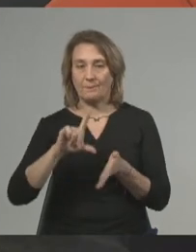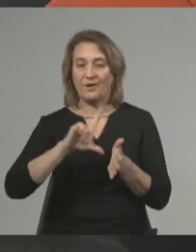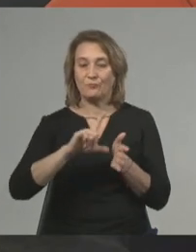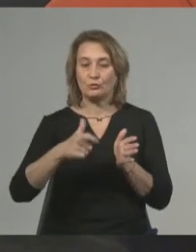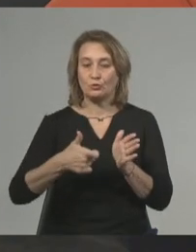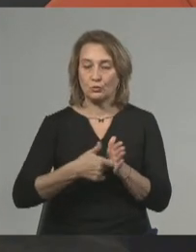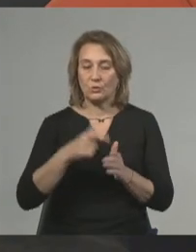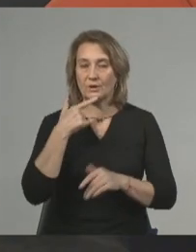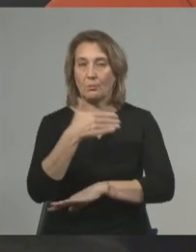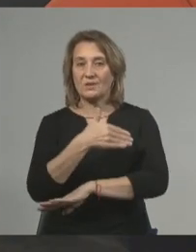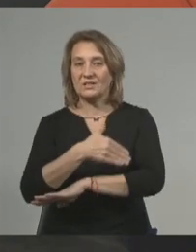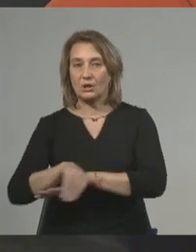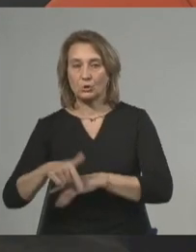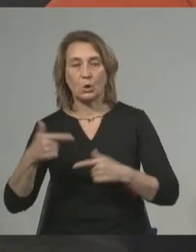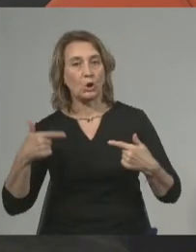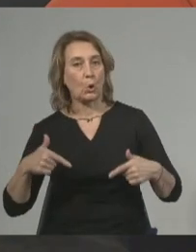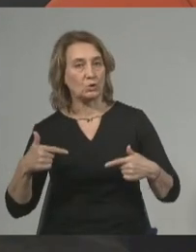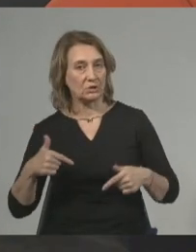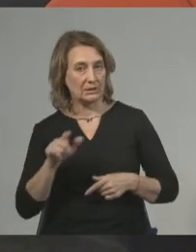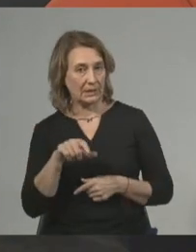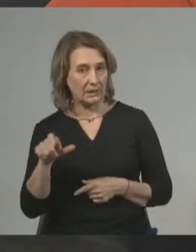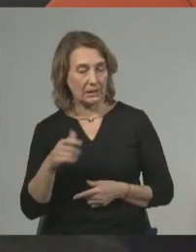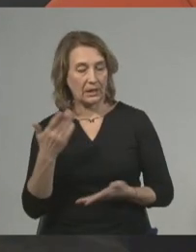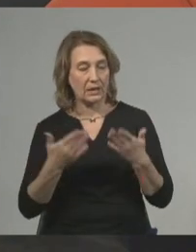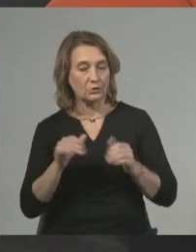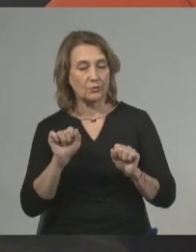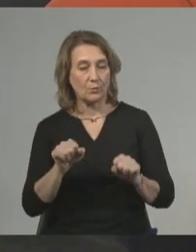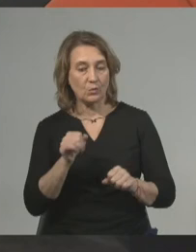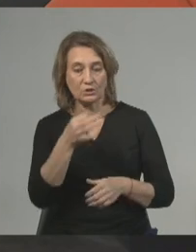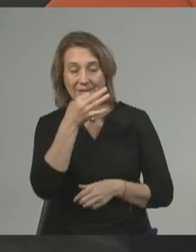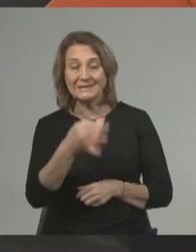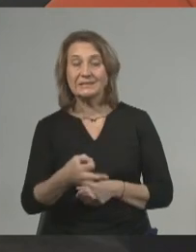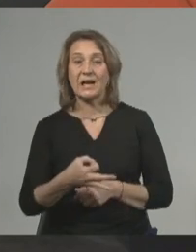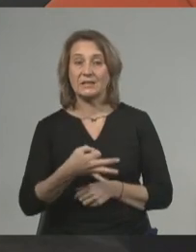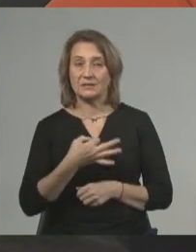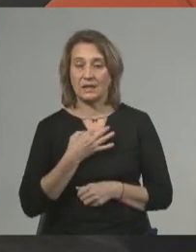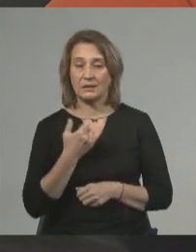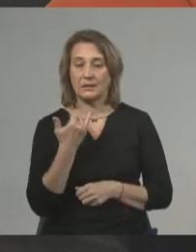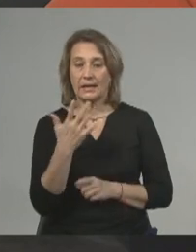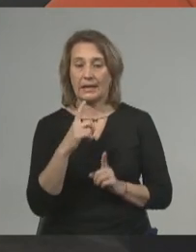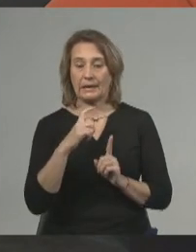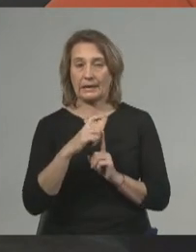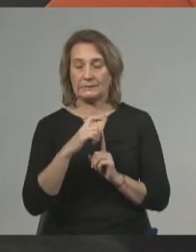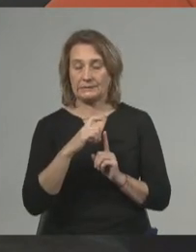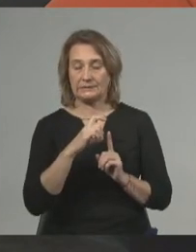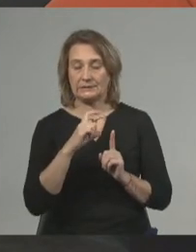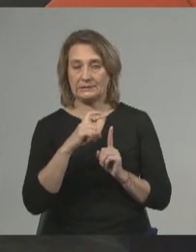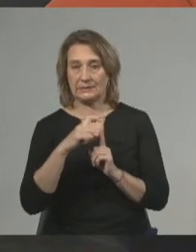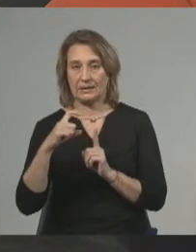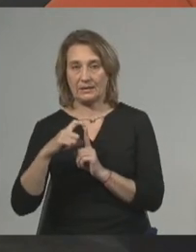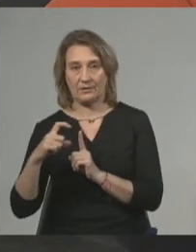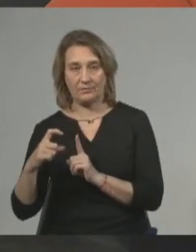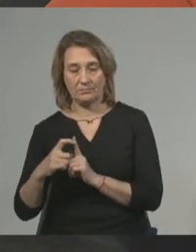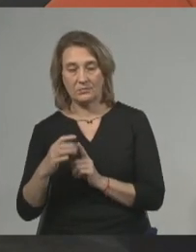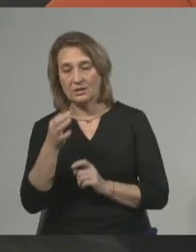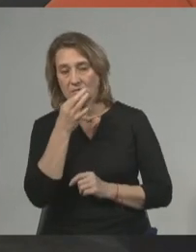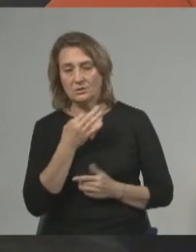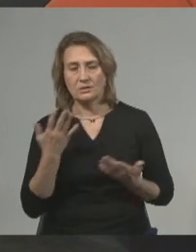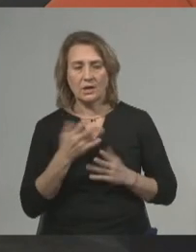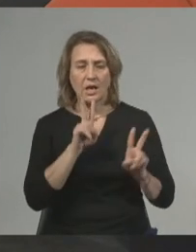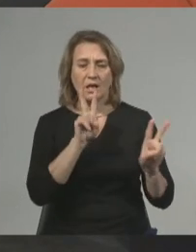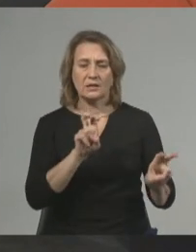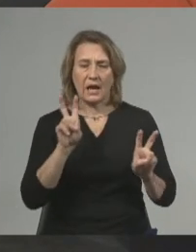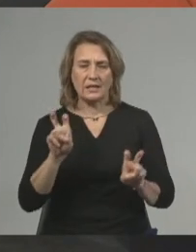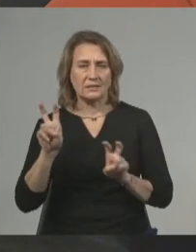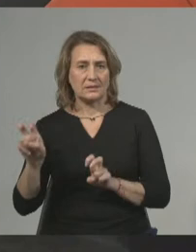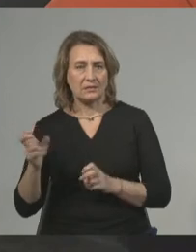can like in a few words please say what some some thesis or two about what you think a media